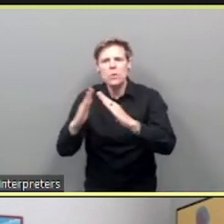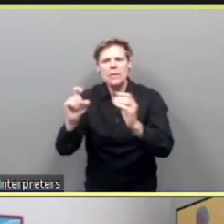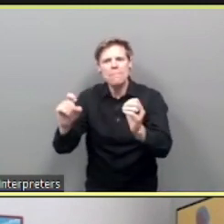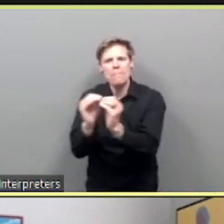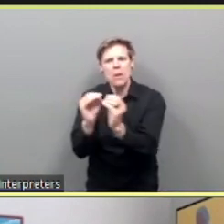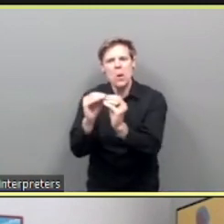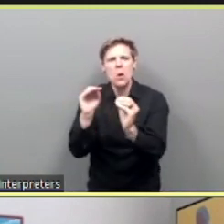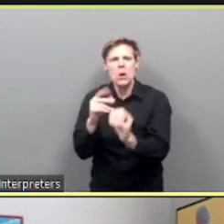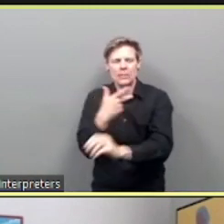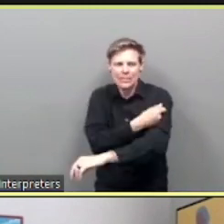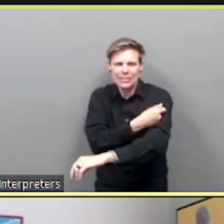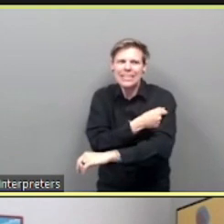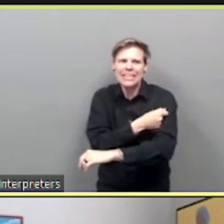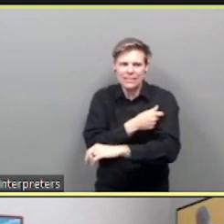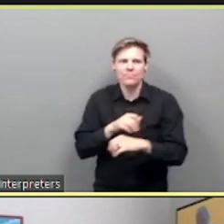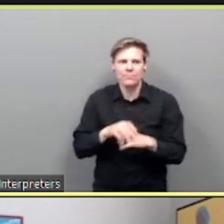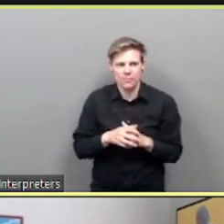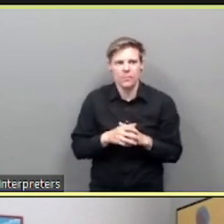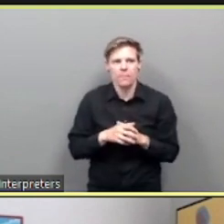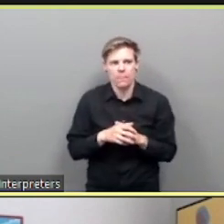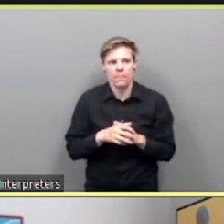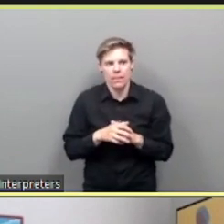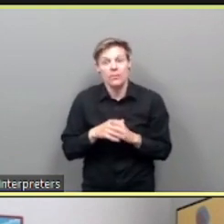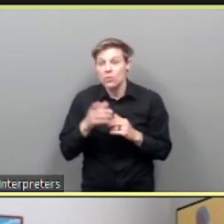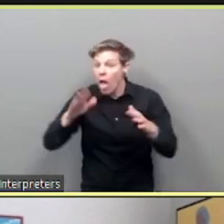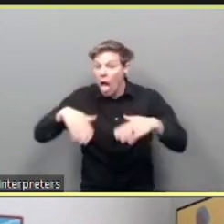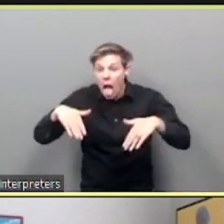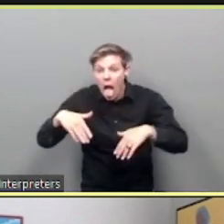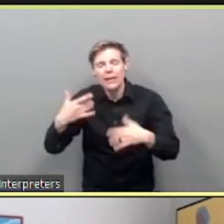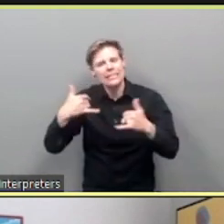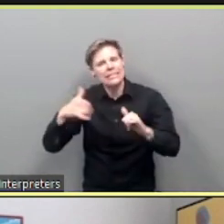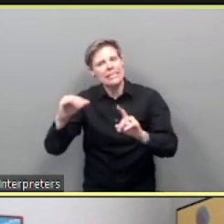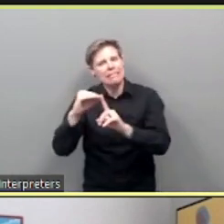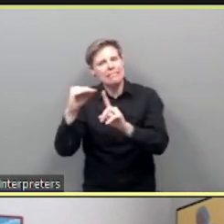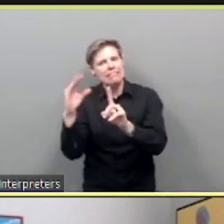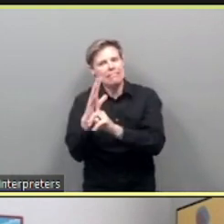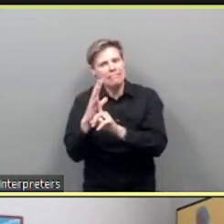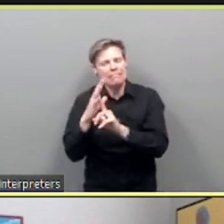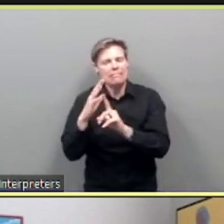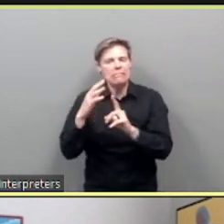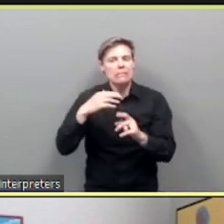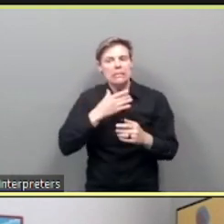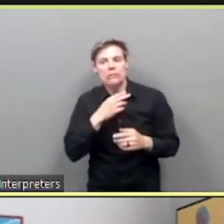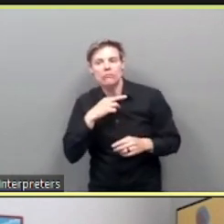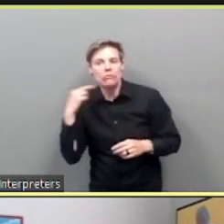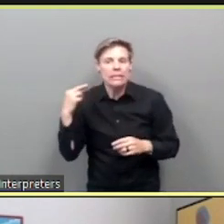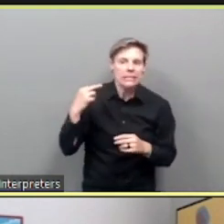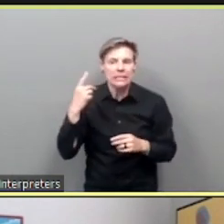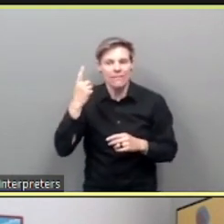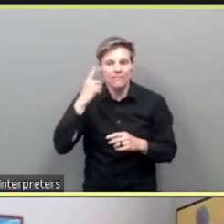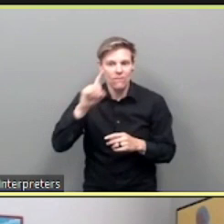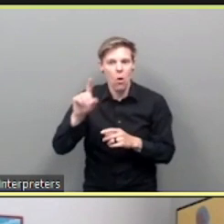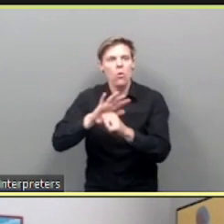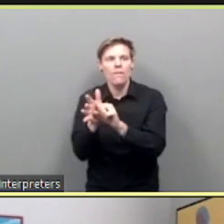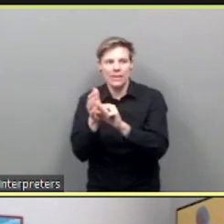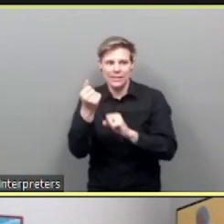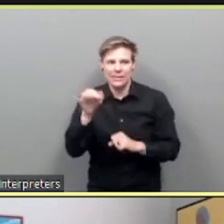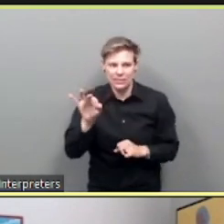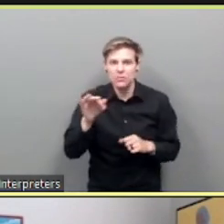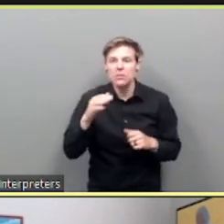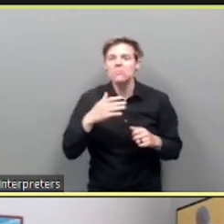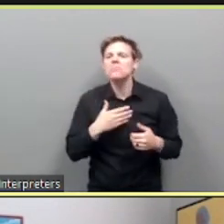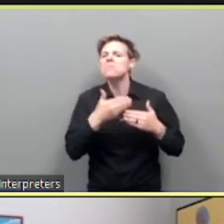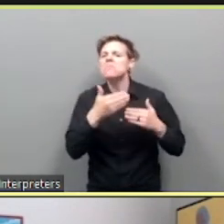So we want to keep on remembering that the primary doses are still our first priority. Next slide. Also,